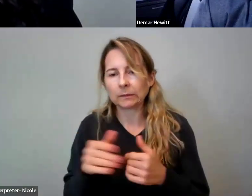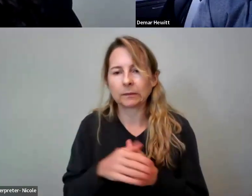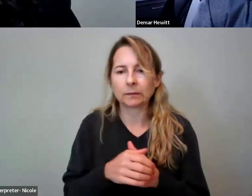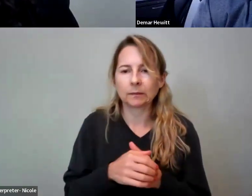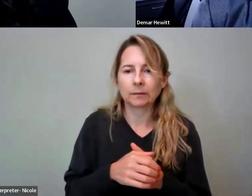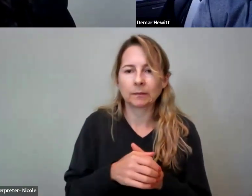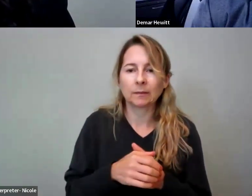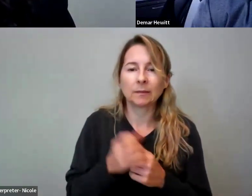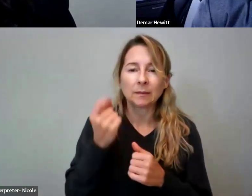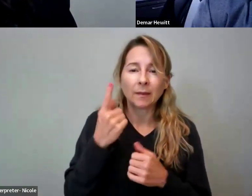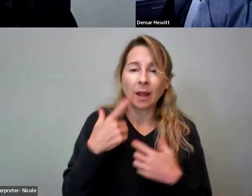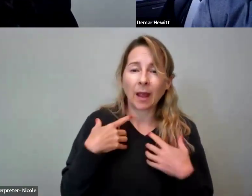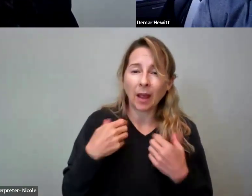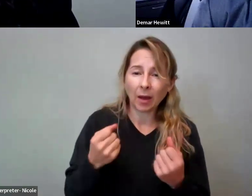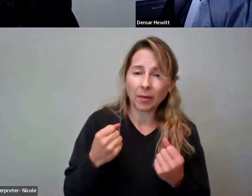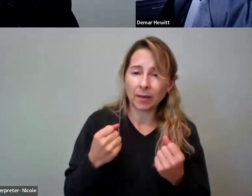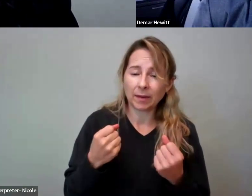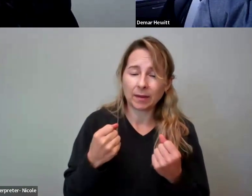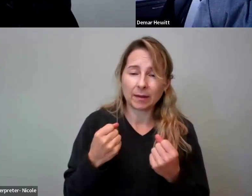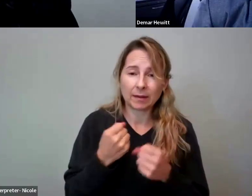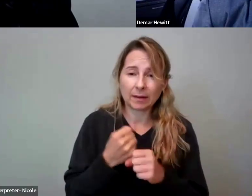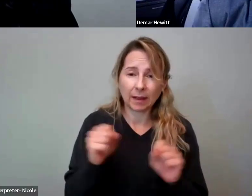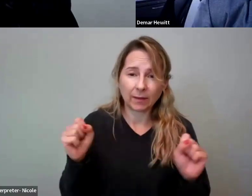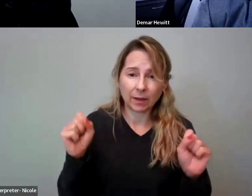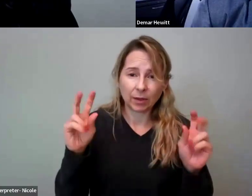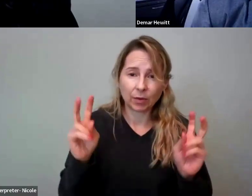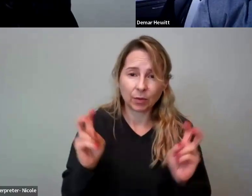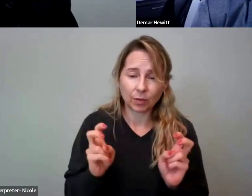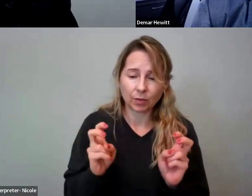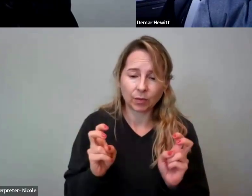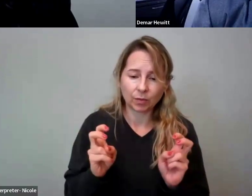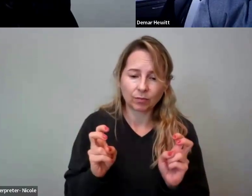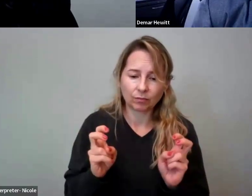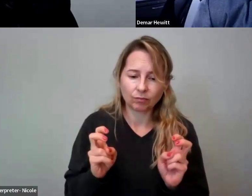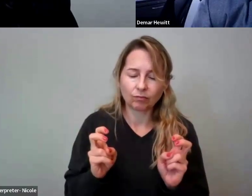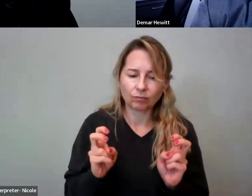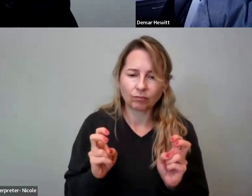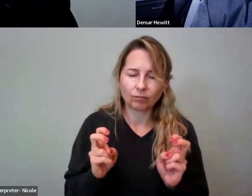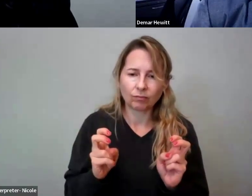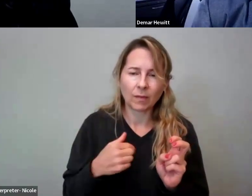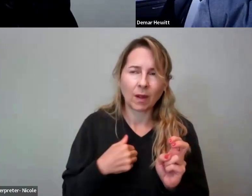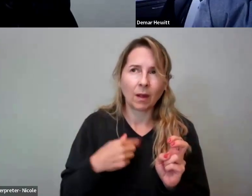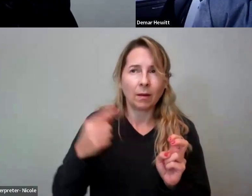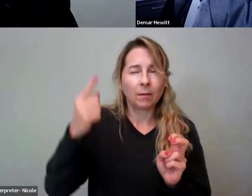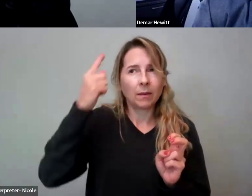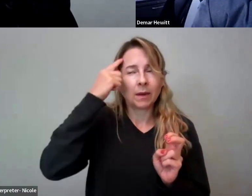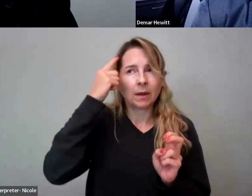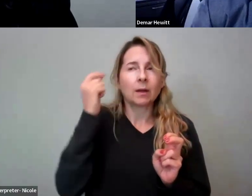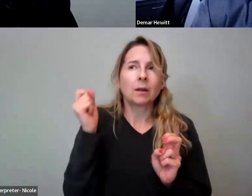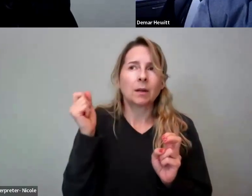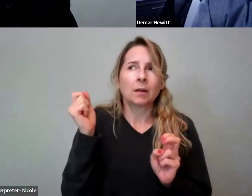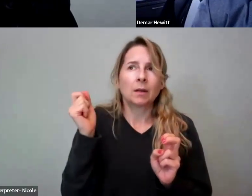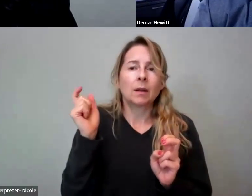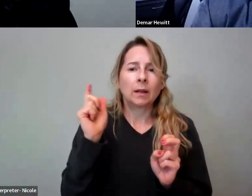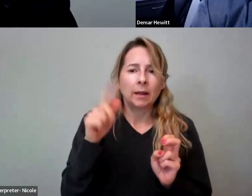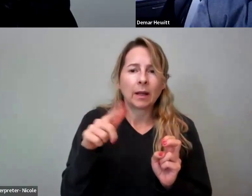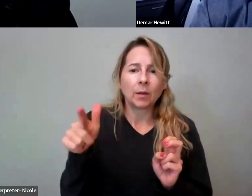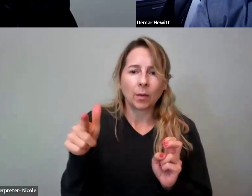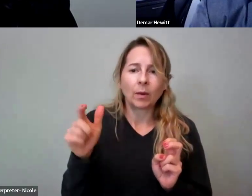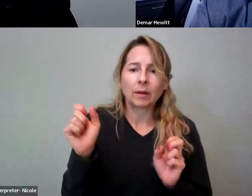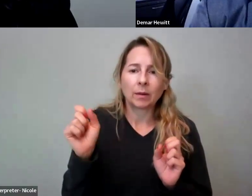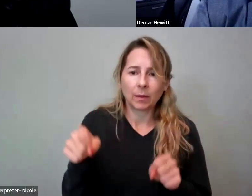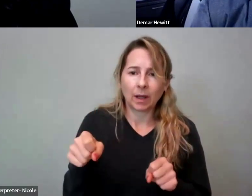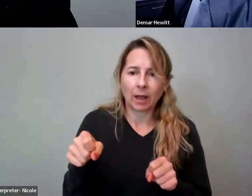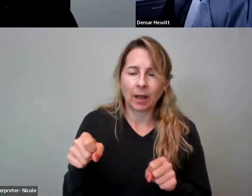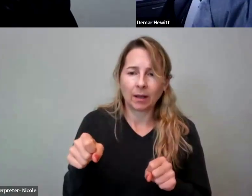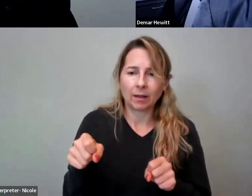health and safety, generally speaking, I'm thinking that a landlord would be entitled to put